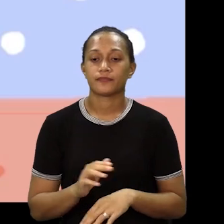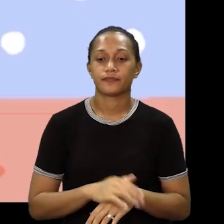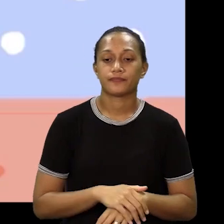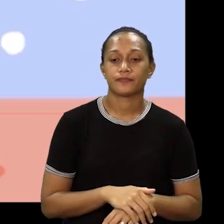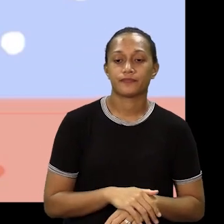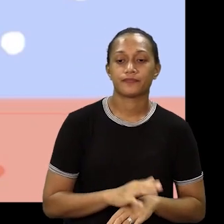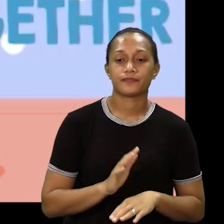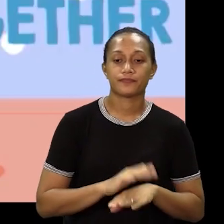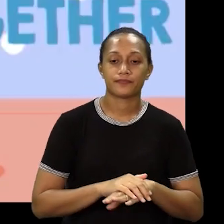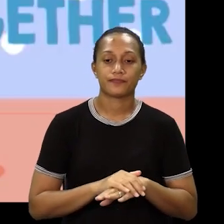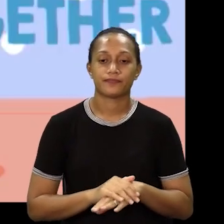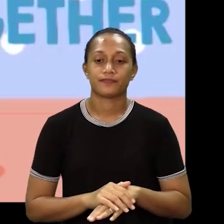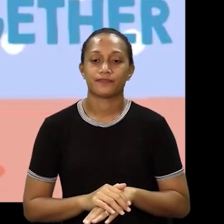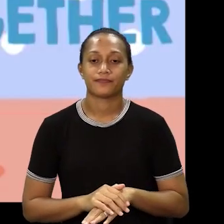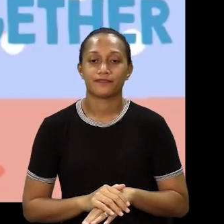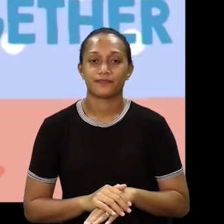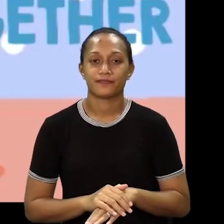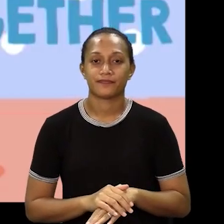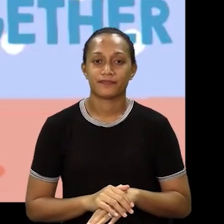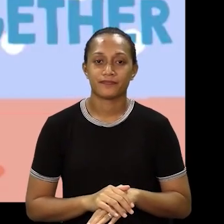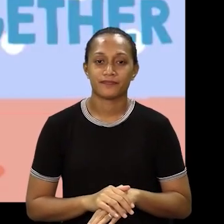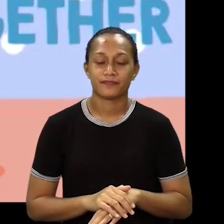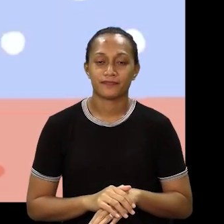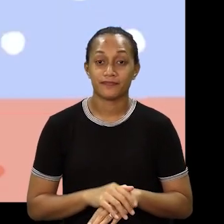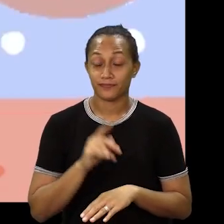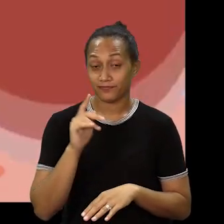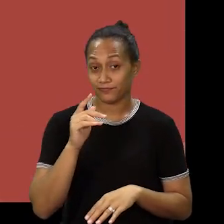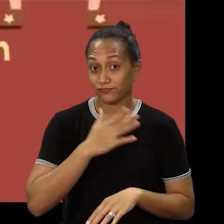your hands together.